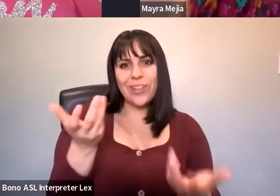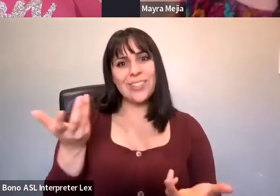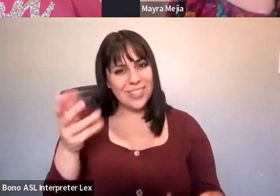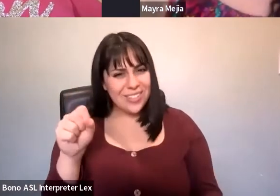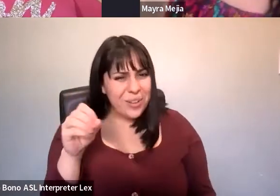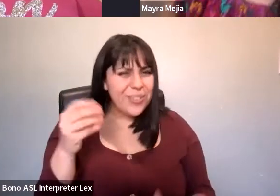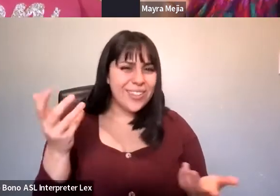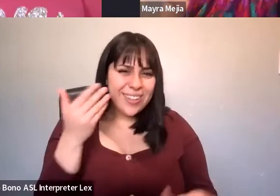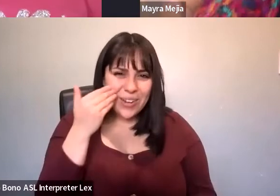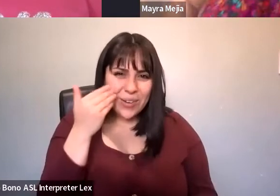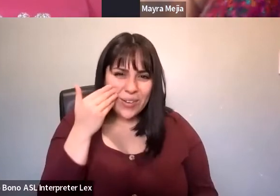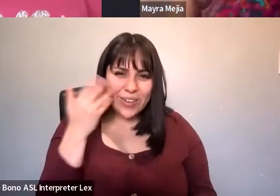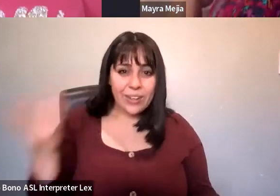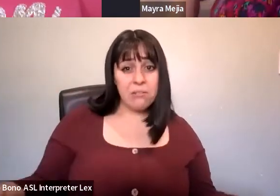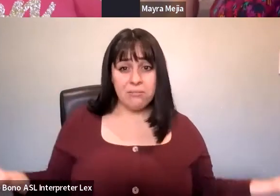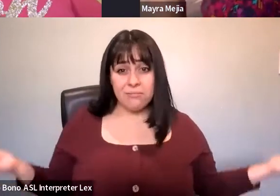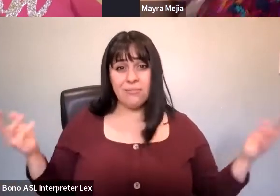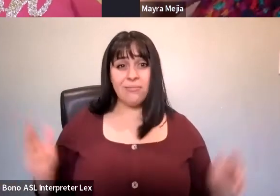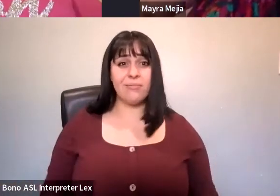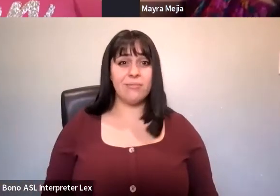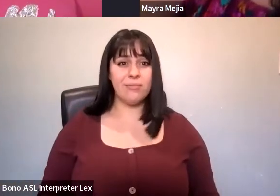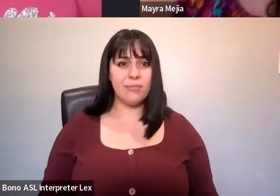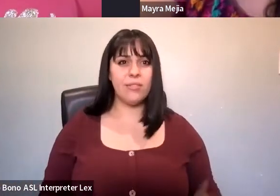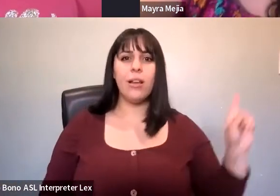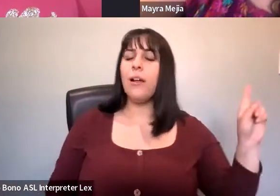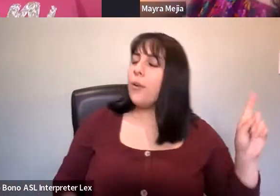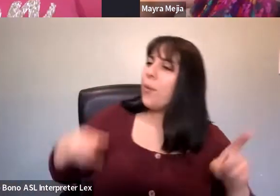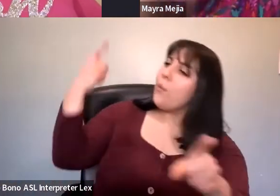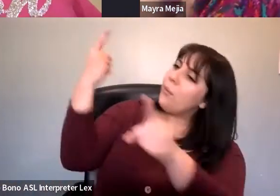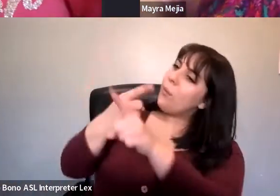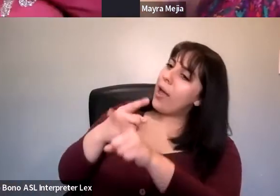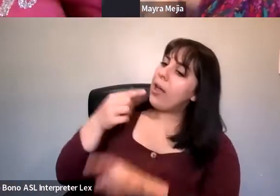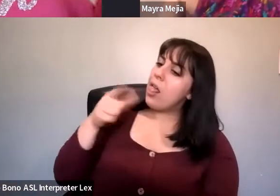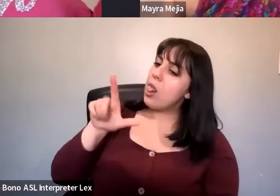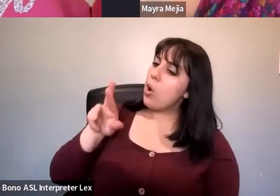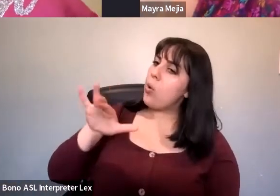Someone said obesity. Glorious. This body is glorious. I want to get a